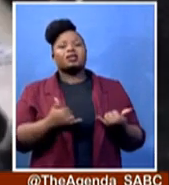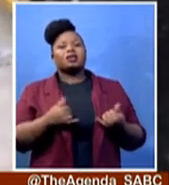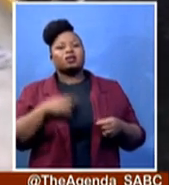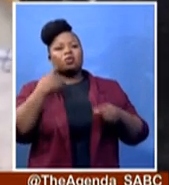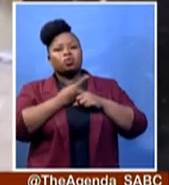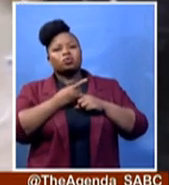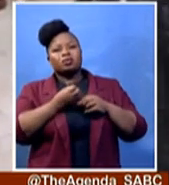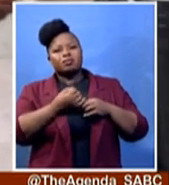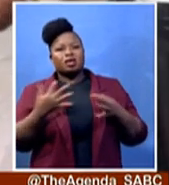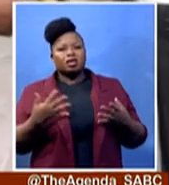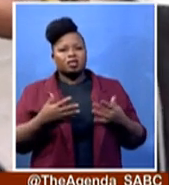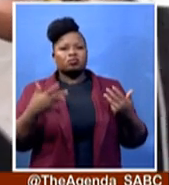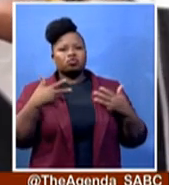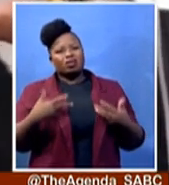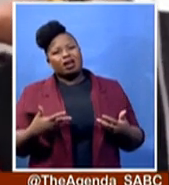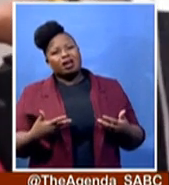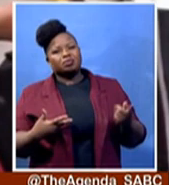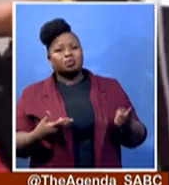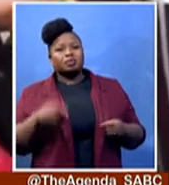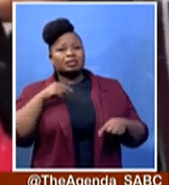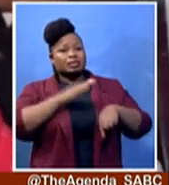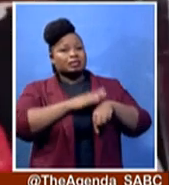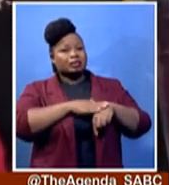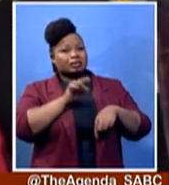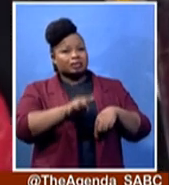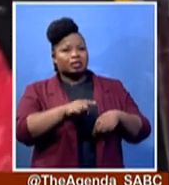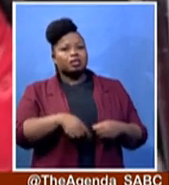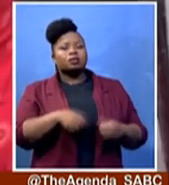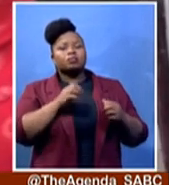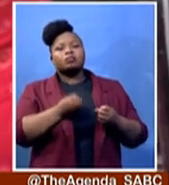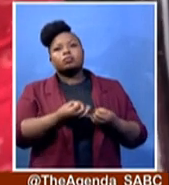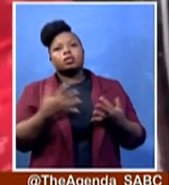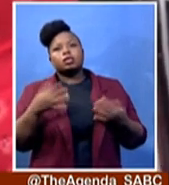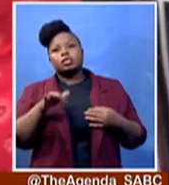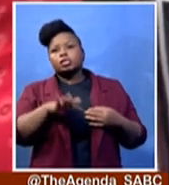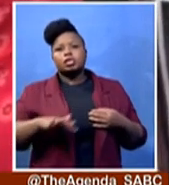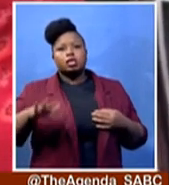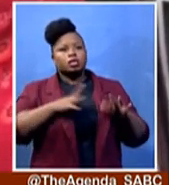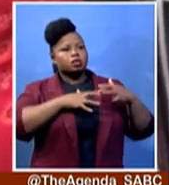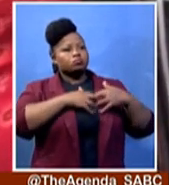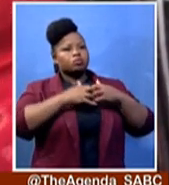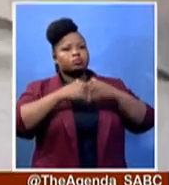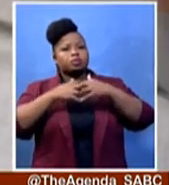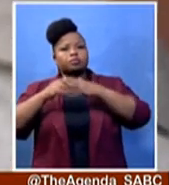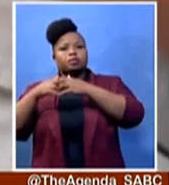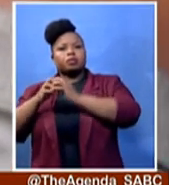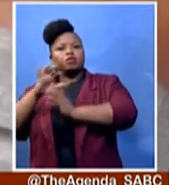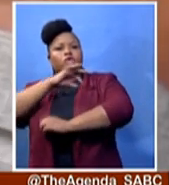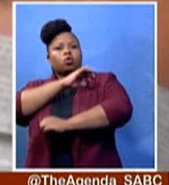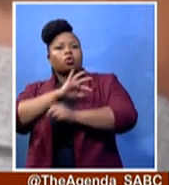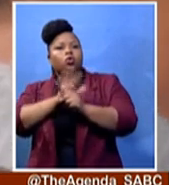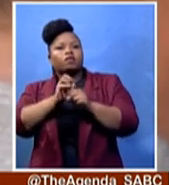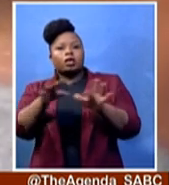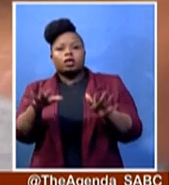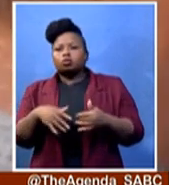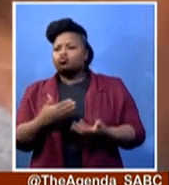duration, several new COVID-19 facilities that were set up at the start of the pandemic were shut down. They were not in use anymore.